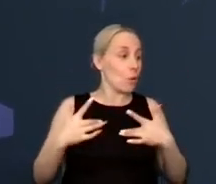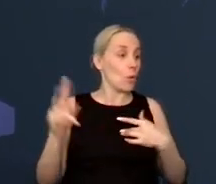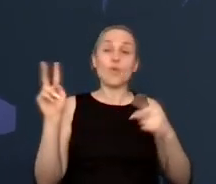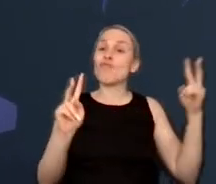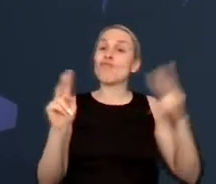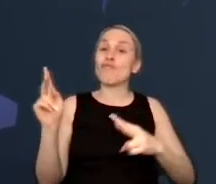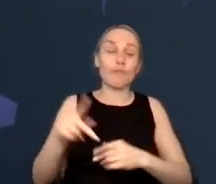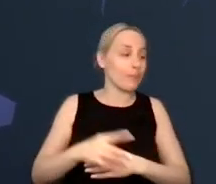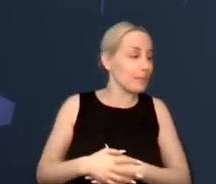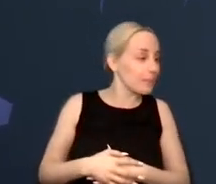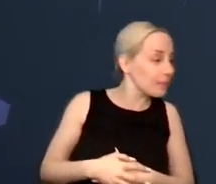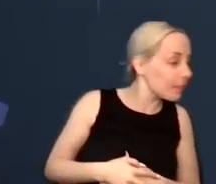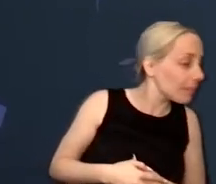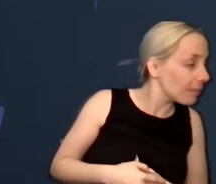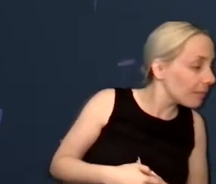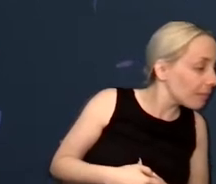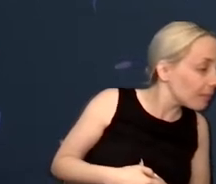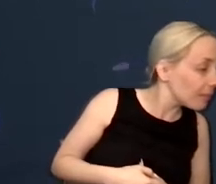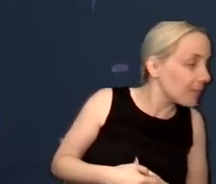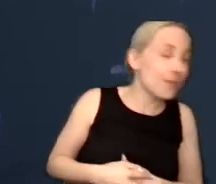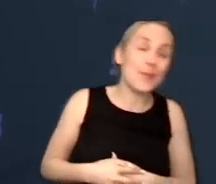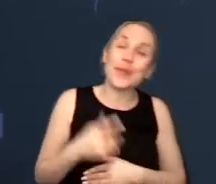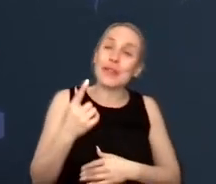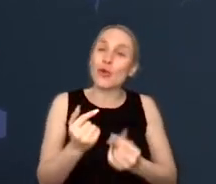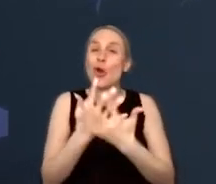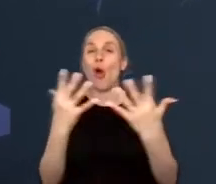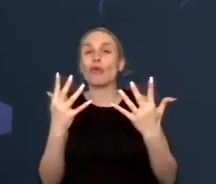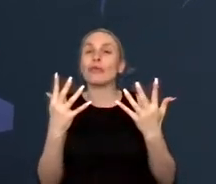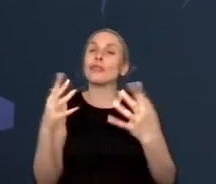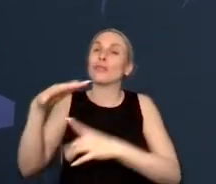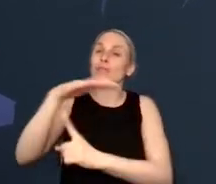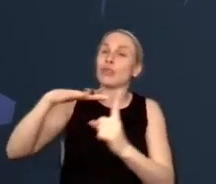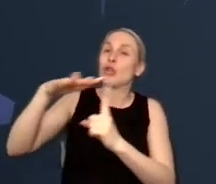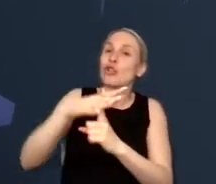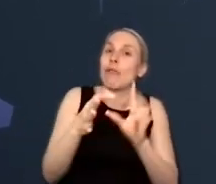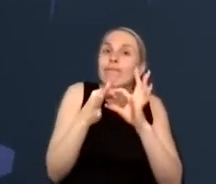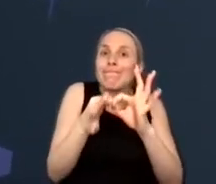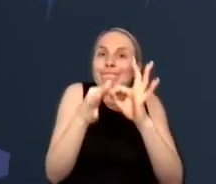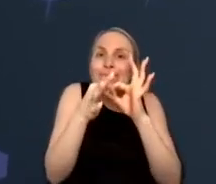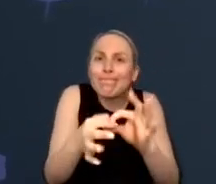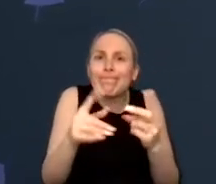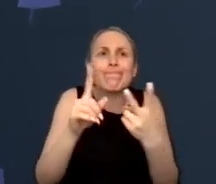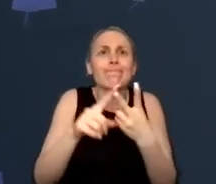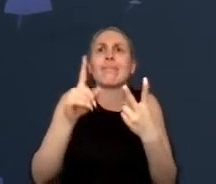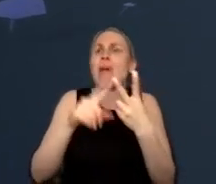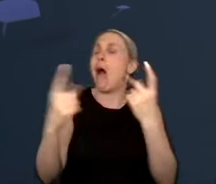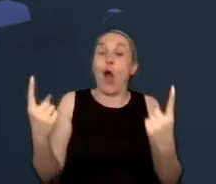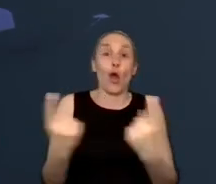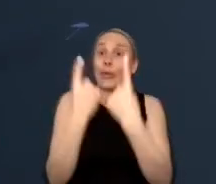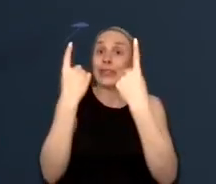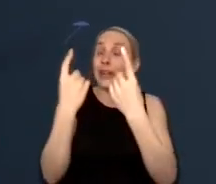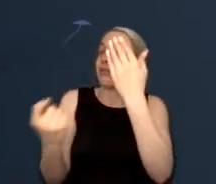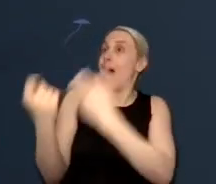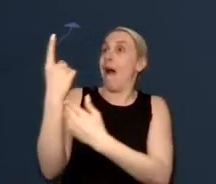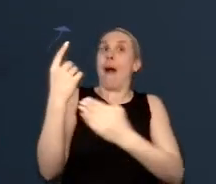it includes all of the sort of like social interactions and the weird coincidences and mistakes that led to